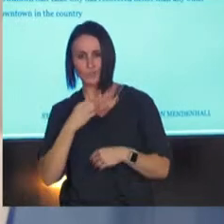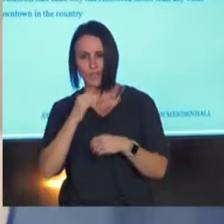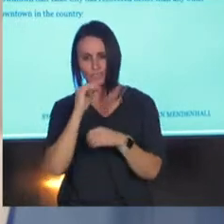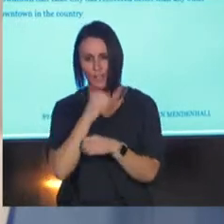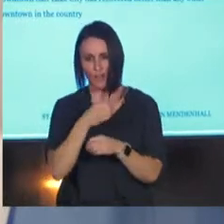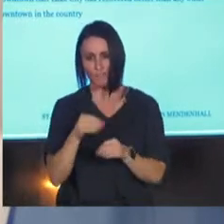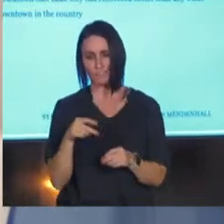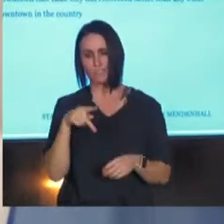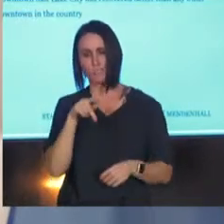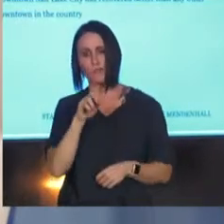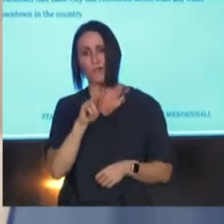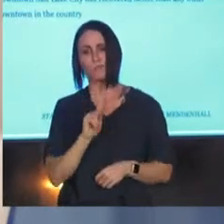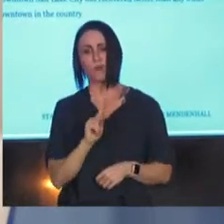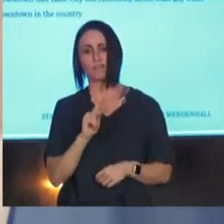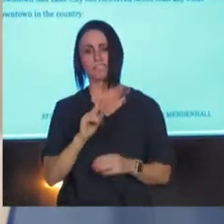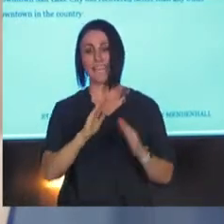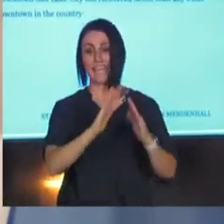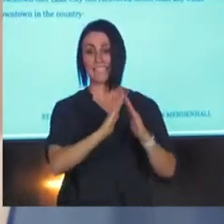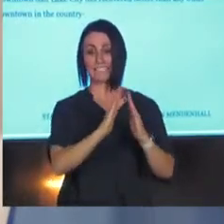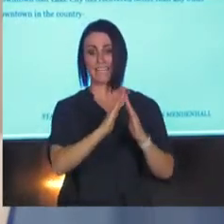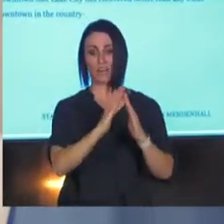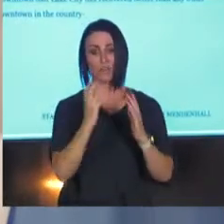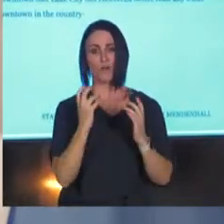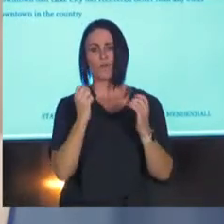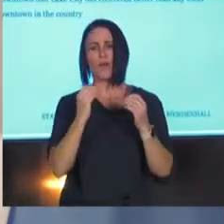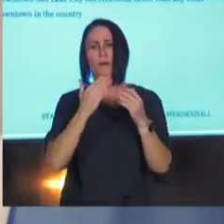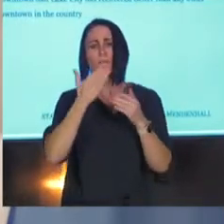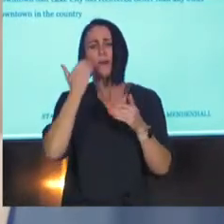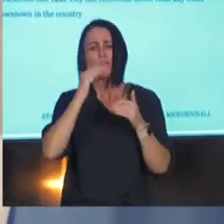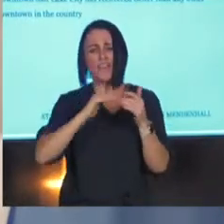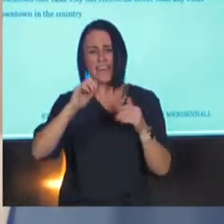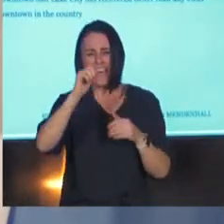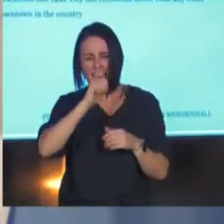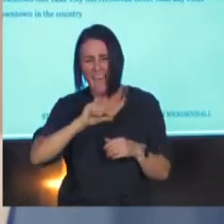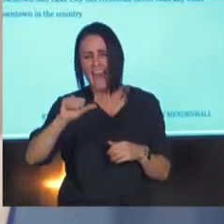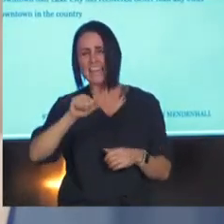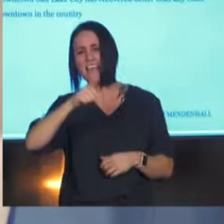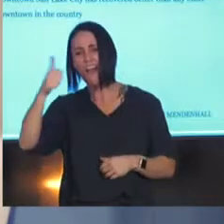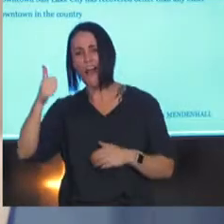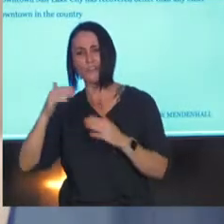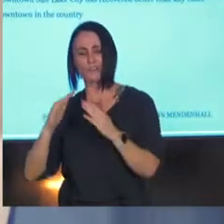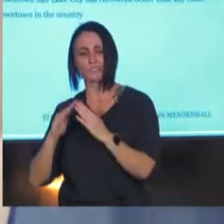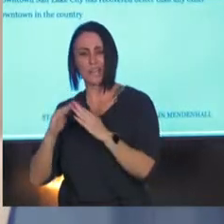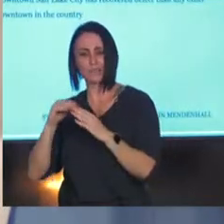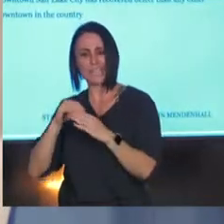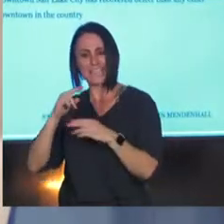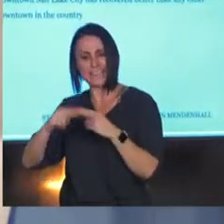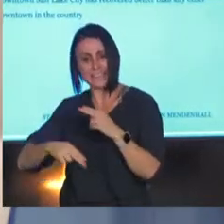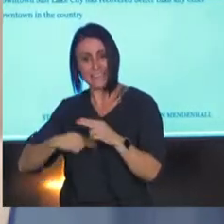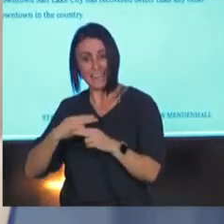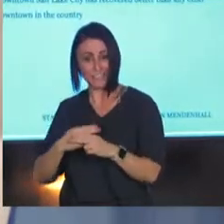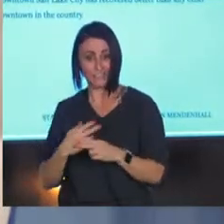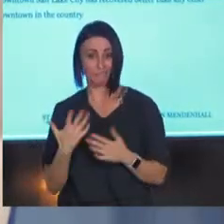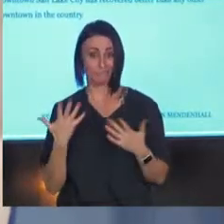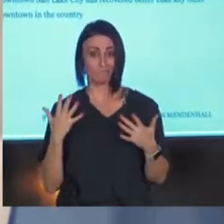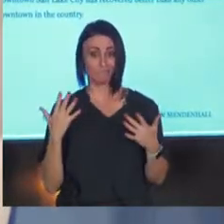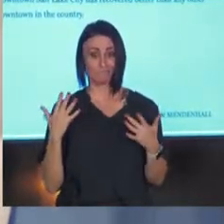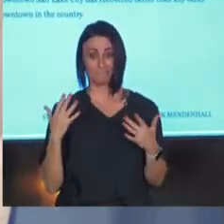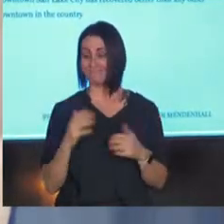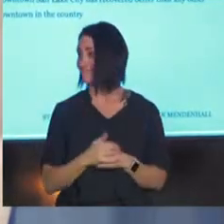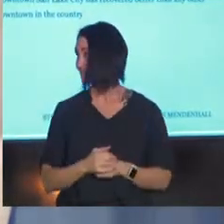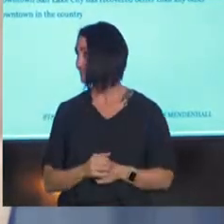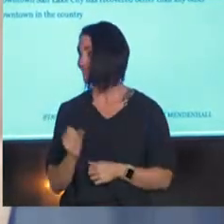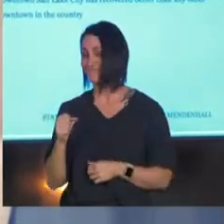offices, and parks, our downtown has recovered better than any other downtown in the nation.